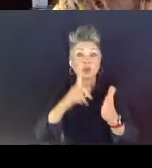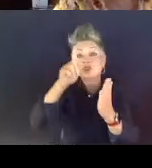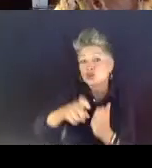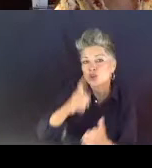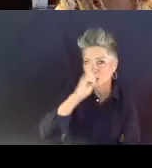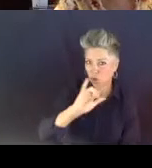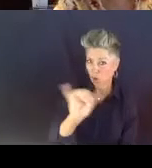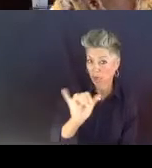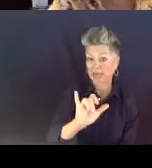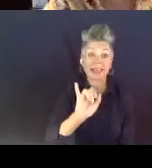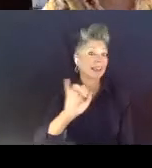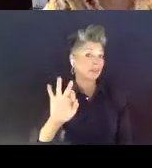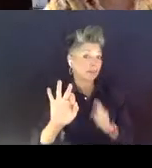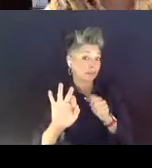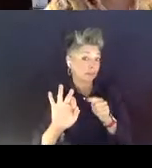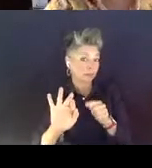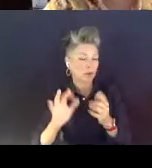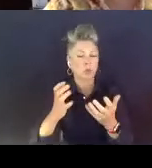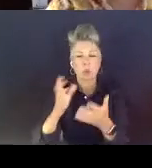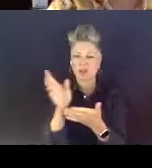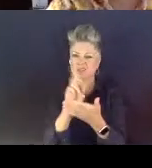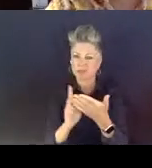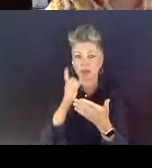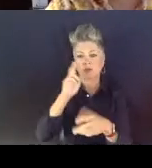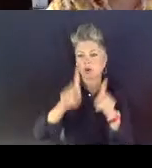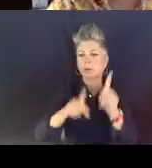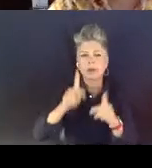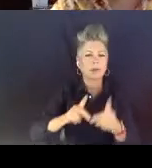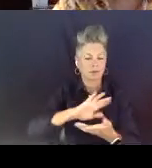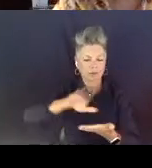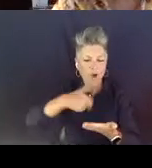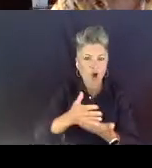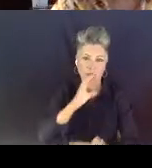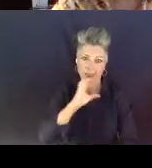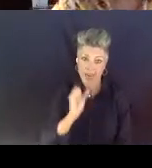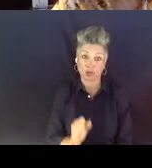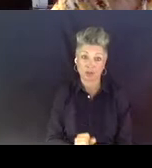want them to be designed for people of all ages.